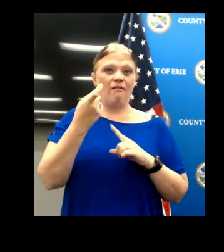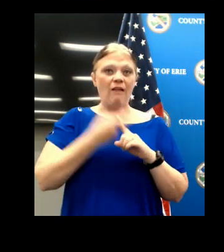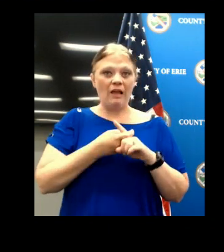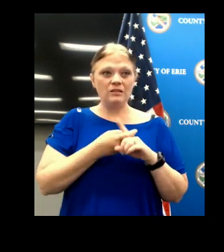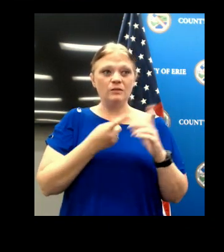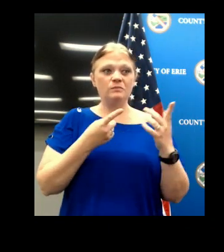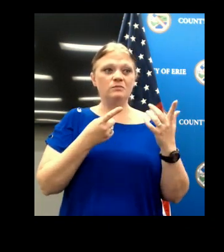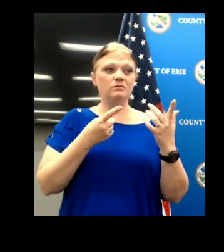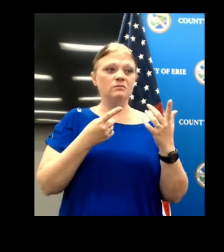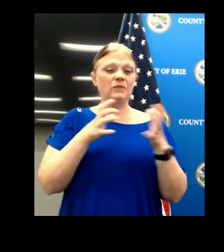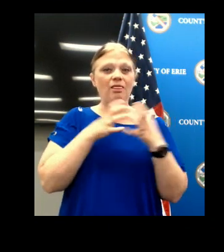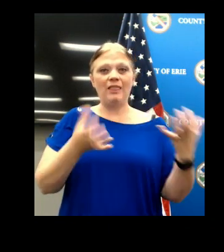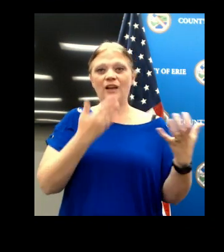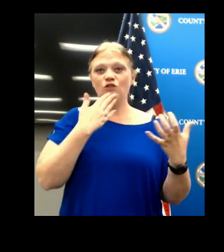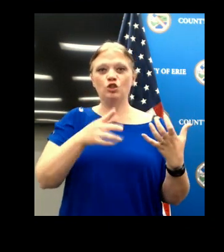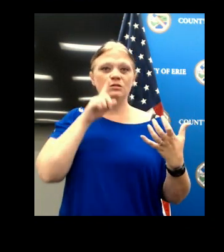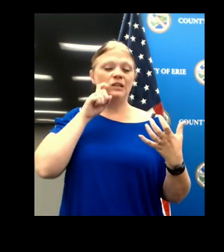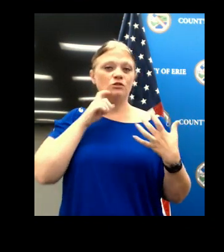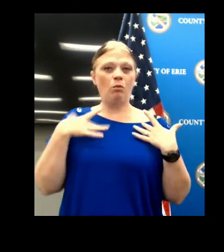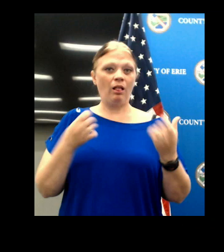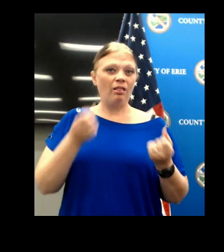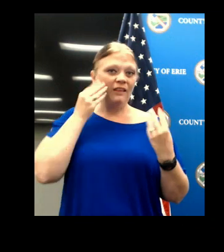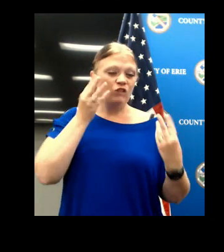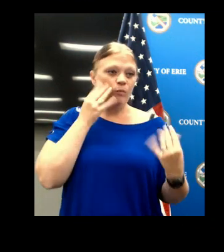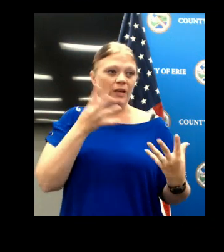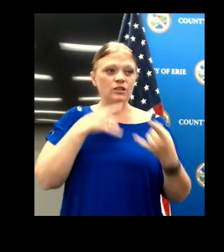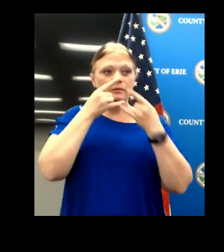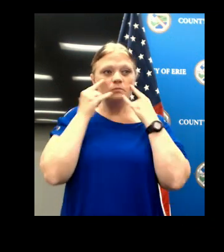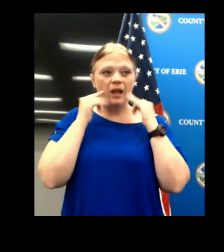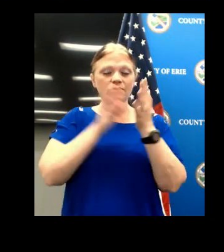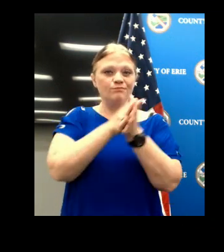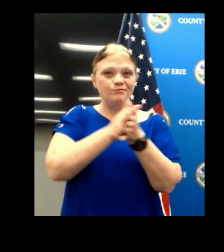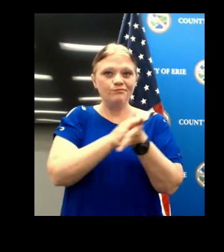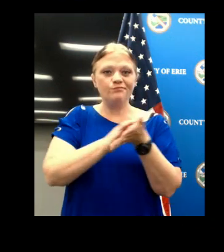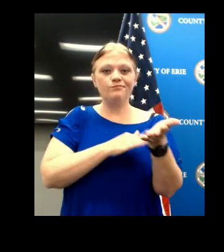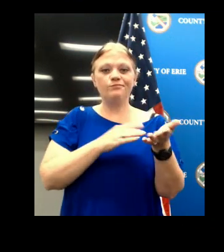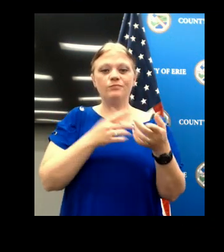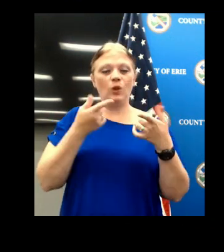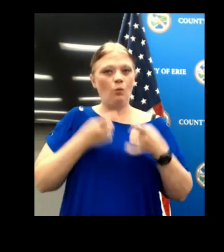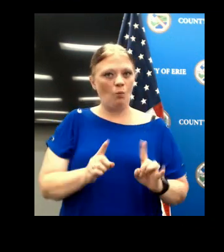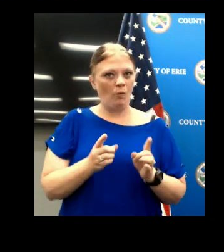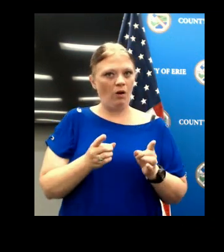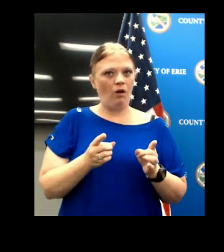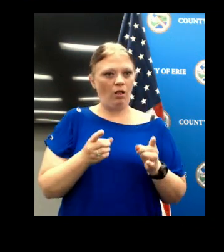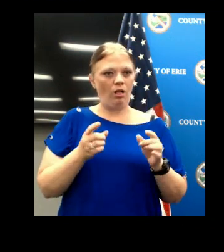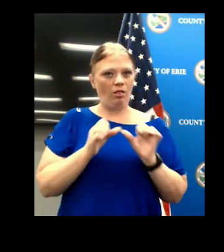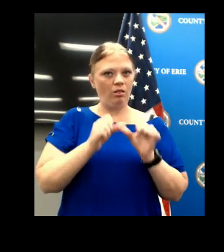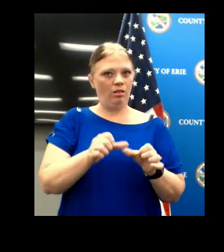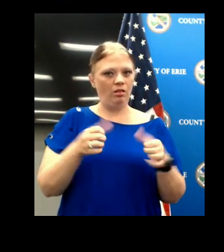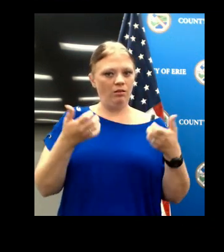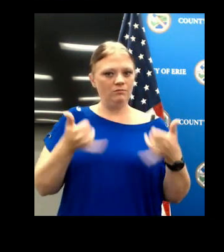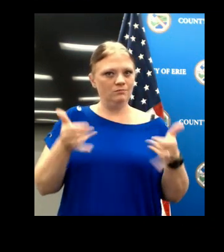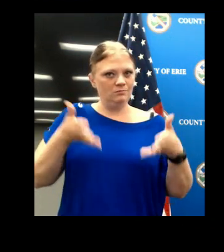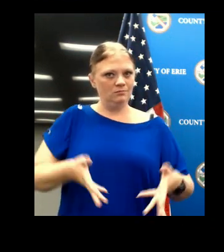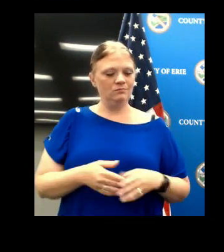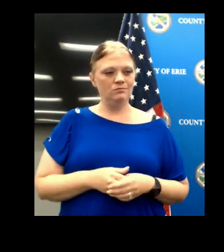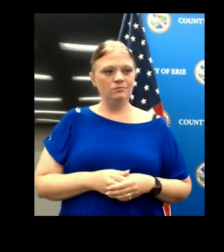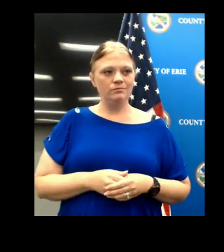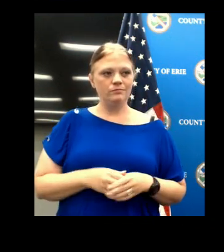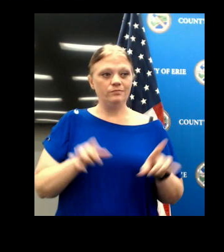condoms, lots of good sexual health information, and masks and hand sanitizers while the supplies last. Also, we're going to